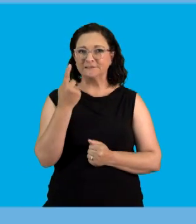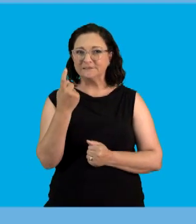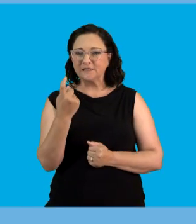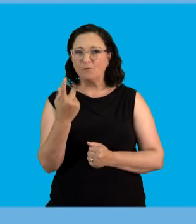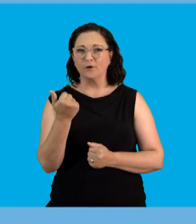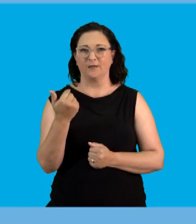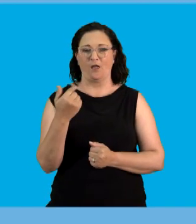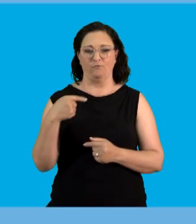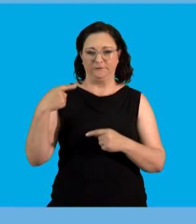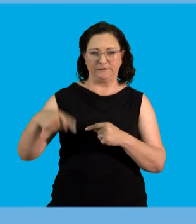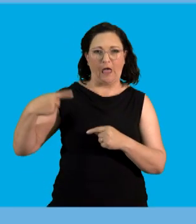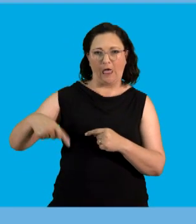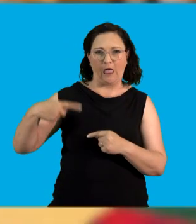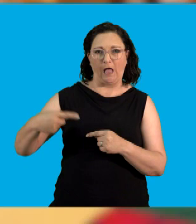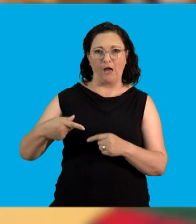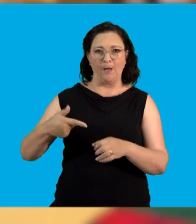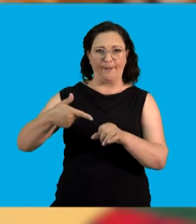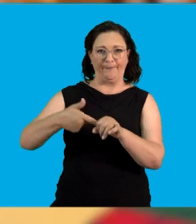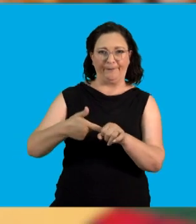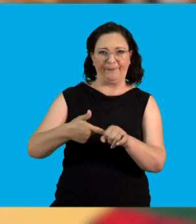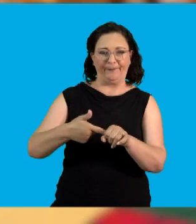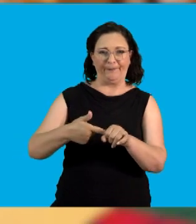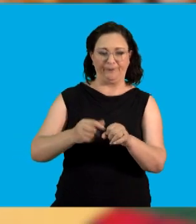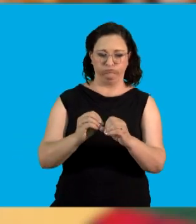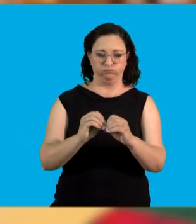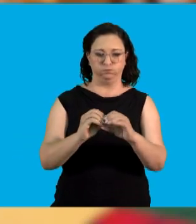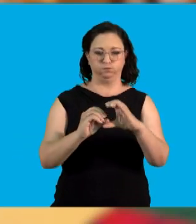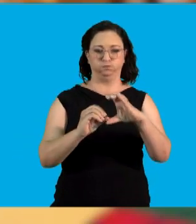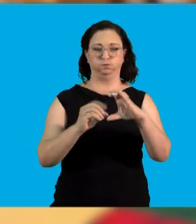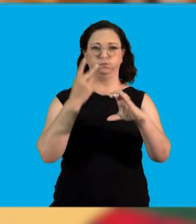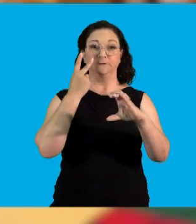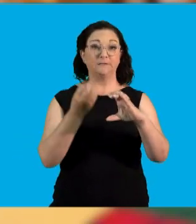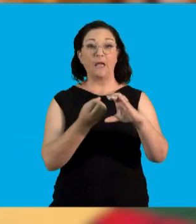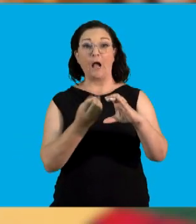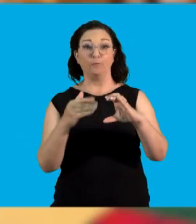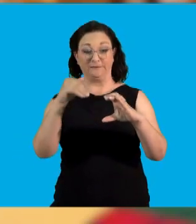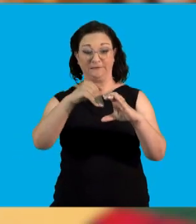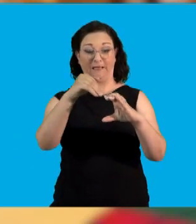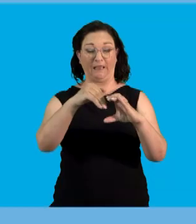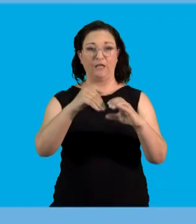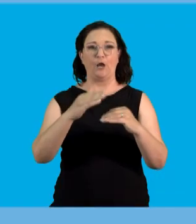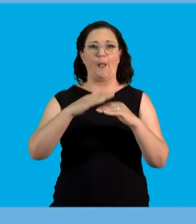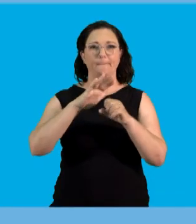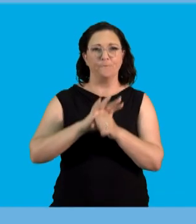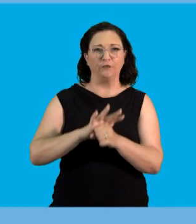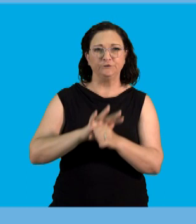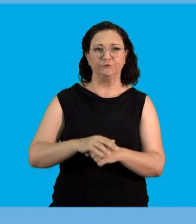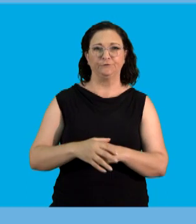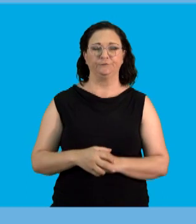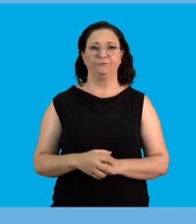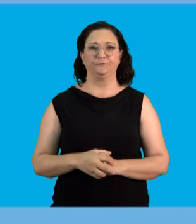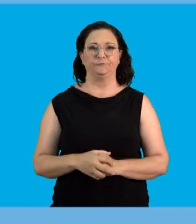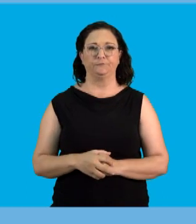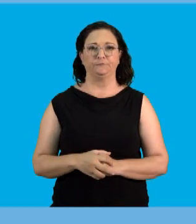someone in a garage that is checking their tire pressure using a certain device. So now, we may have seen them